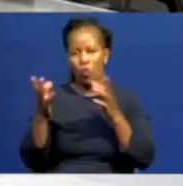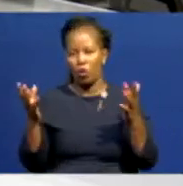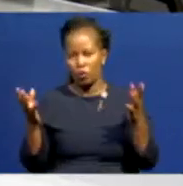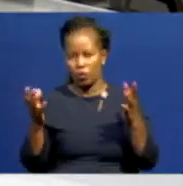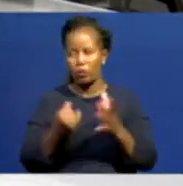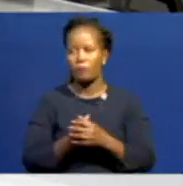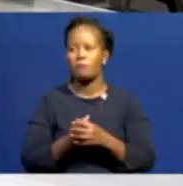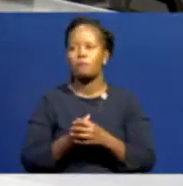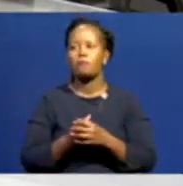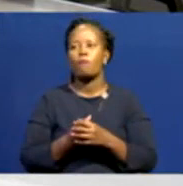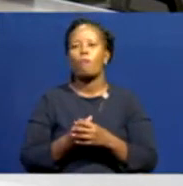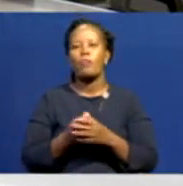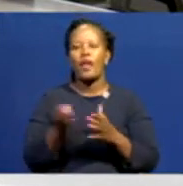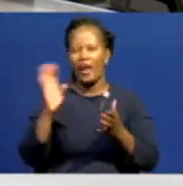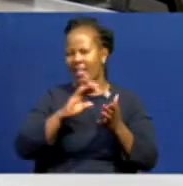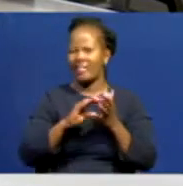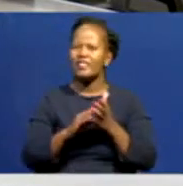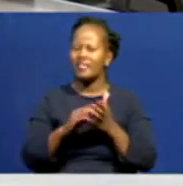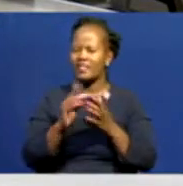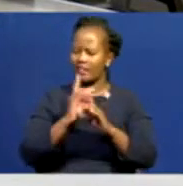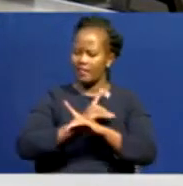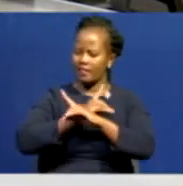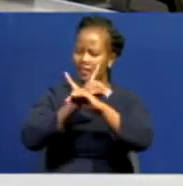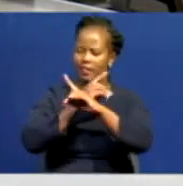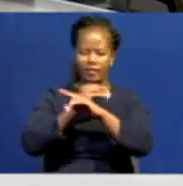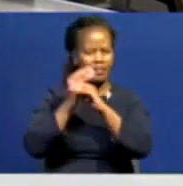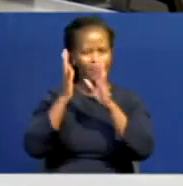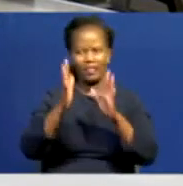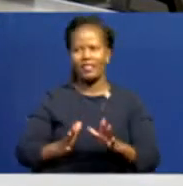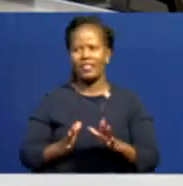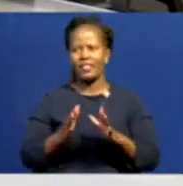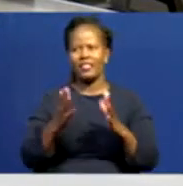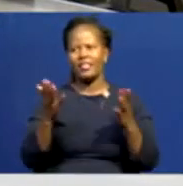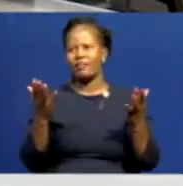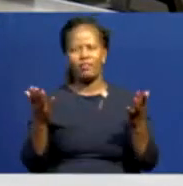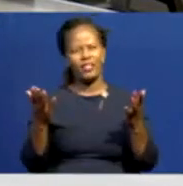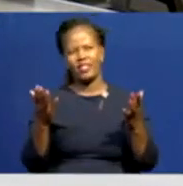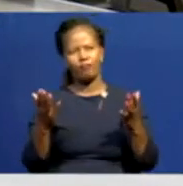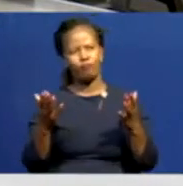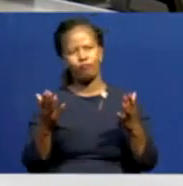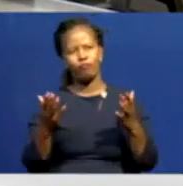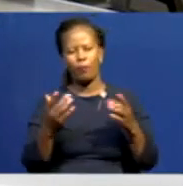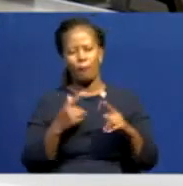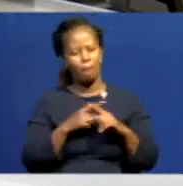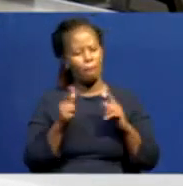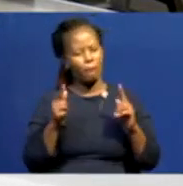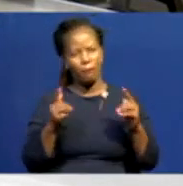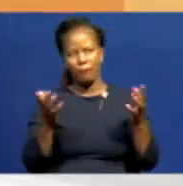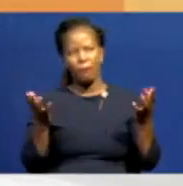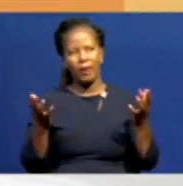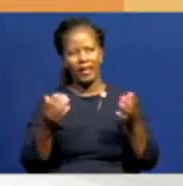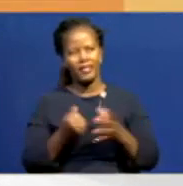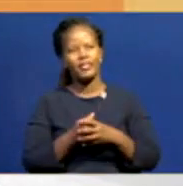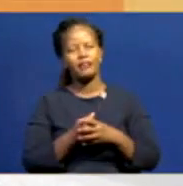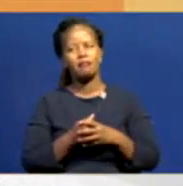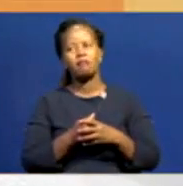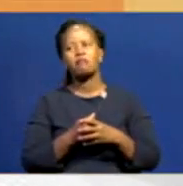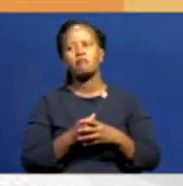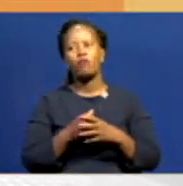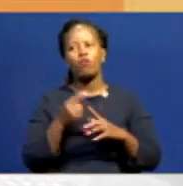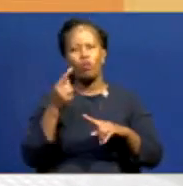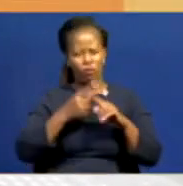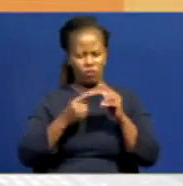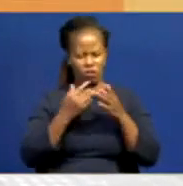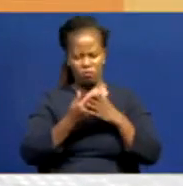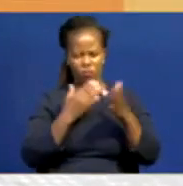But then I look at that defender. He wasn't. But look. I mean, looking at the replays, he was the one who